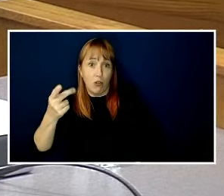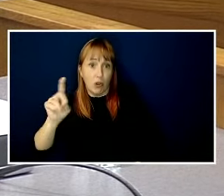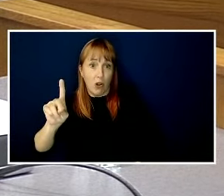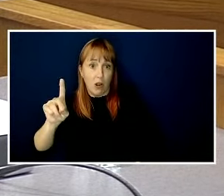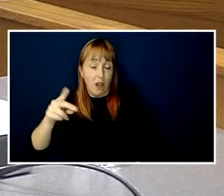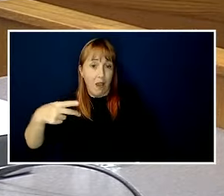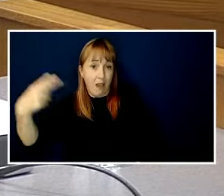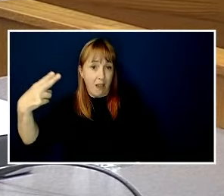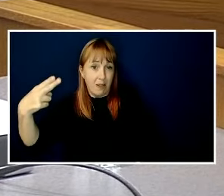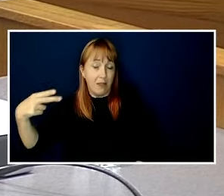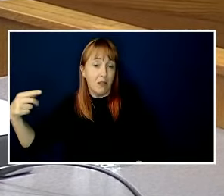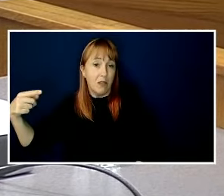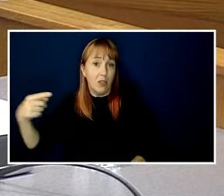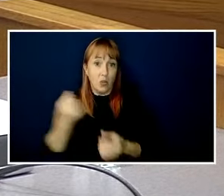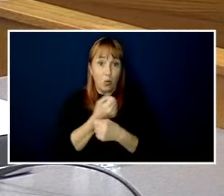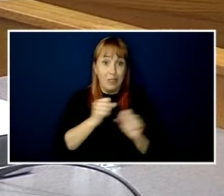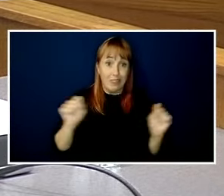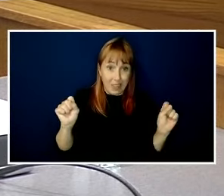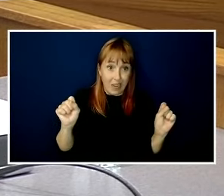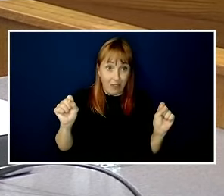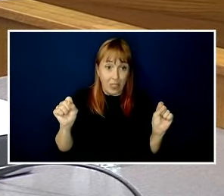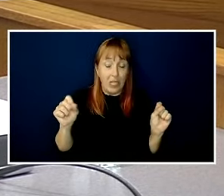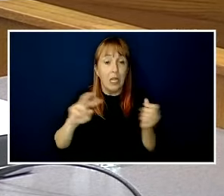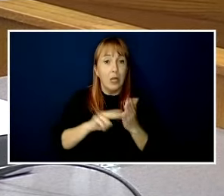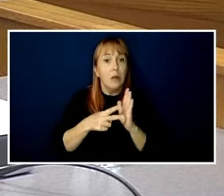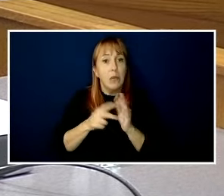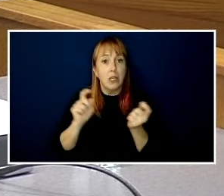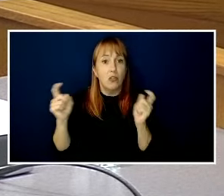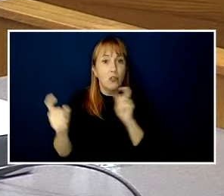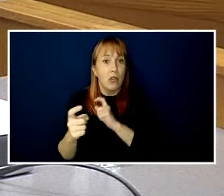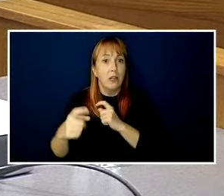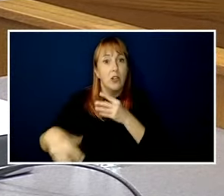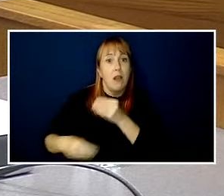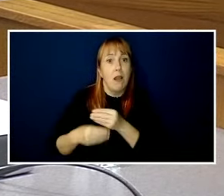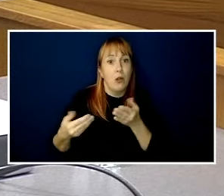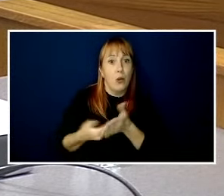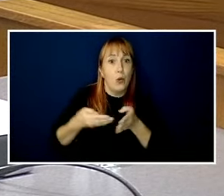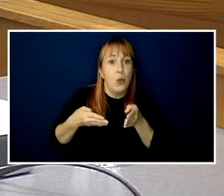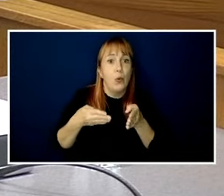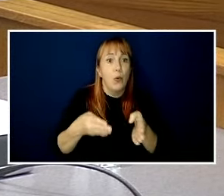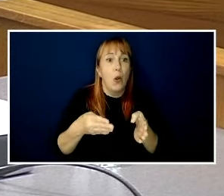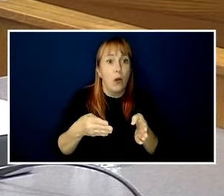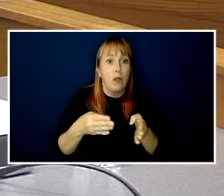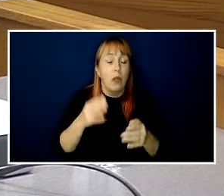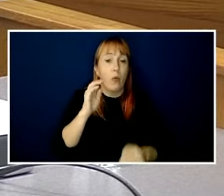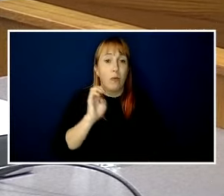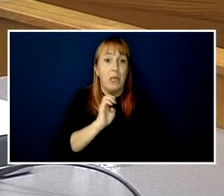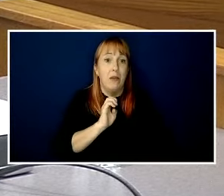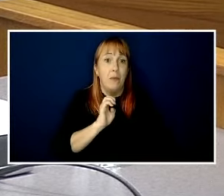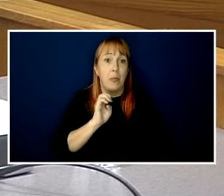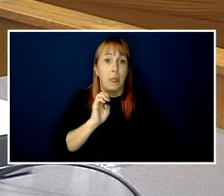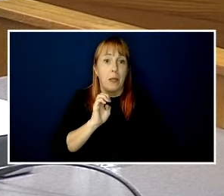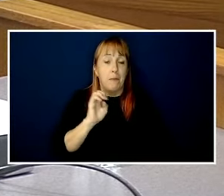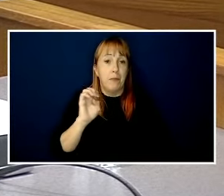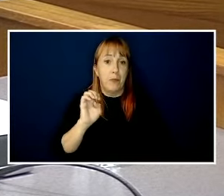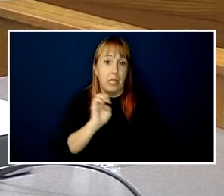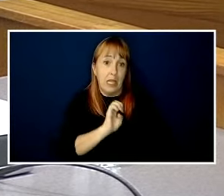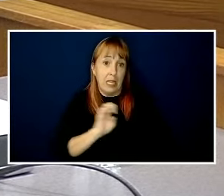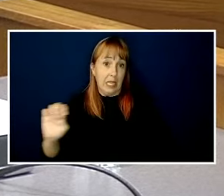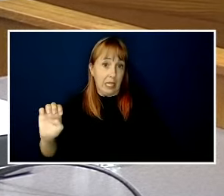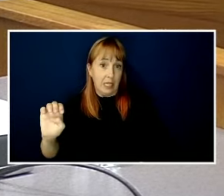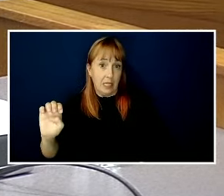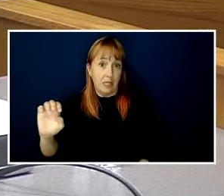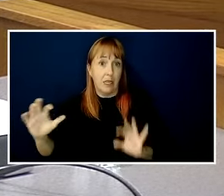would allow for the creation of a road that actually would go easterly and connect directly down to Doakes